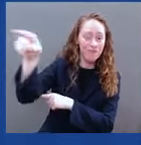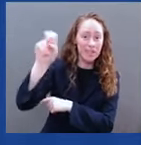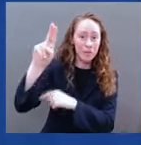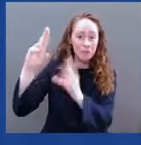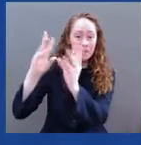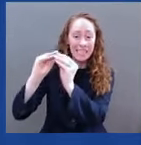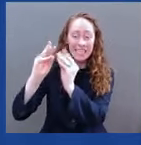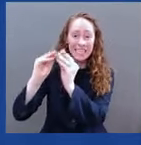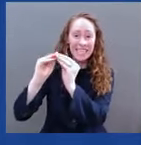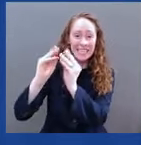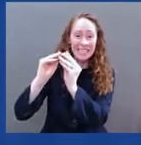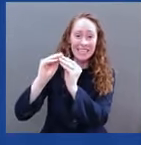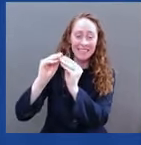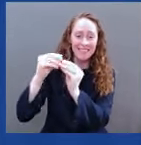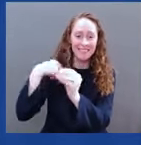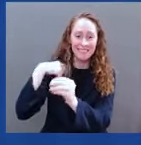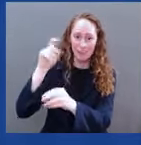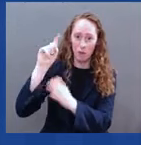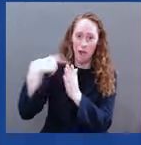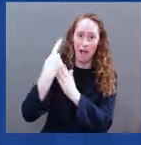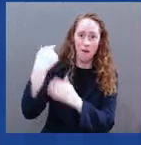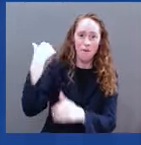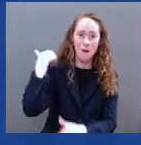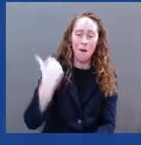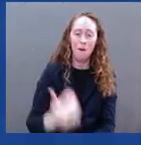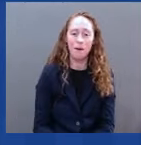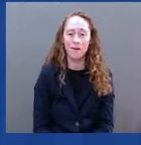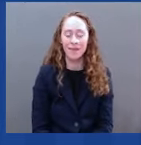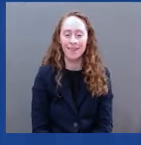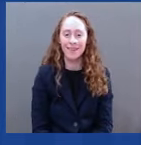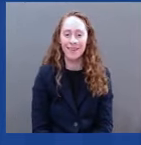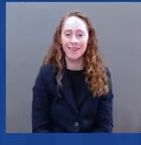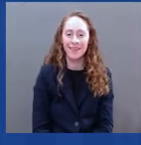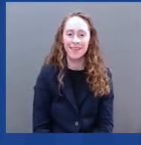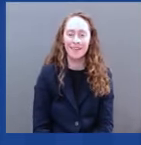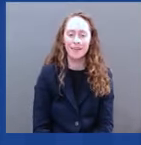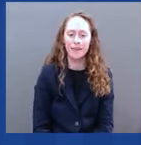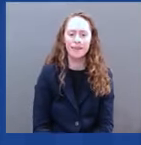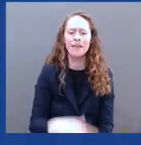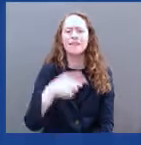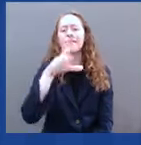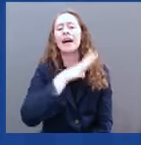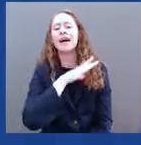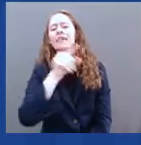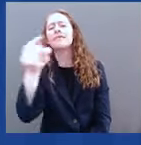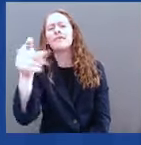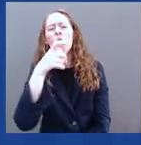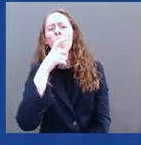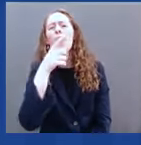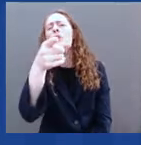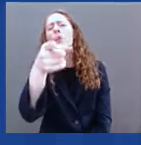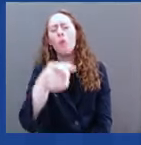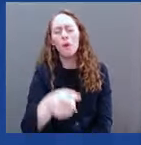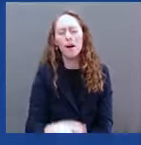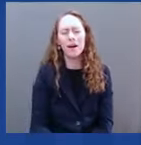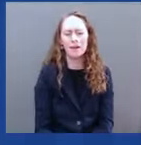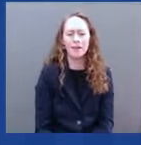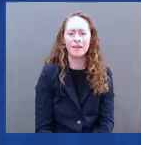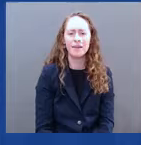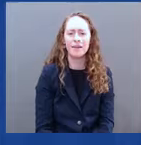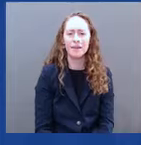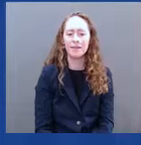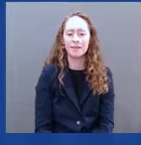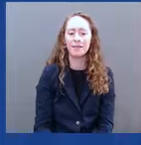haven't called on before. You. Who are you? I'm Christina Arpini from CBS. Thank you, sir. Okay.